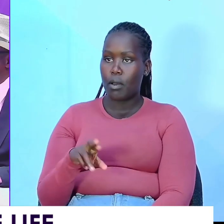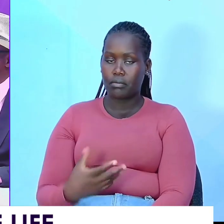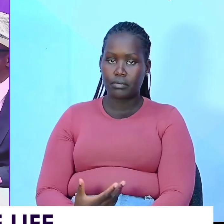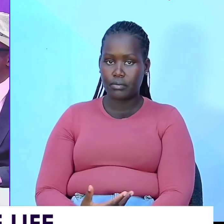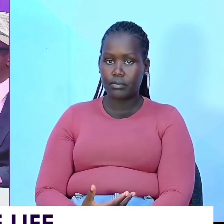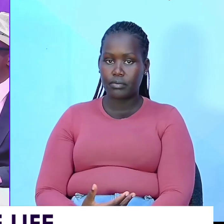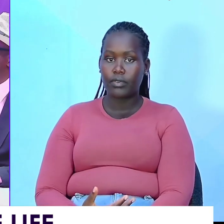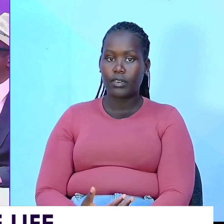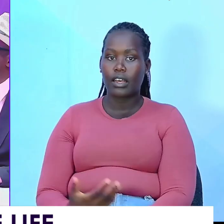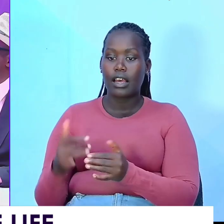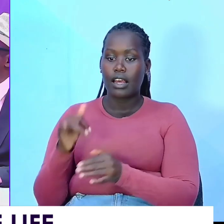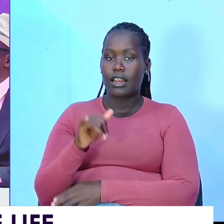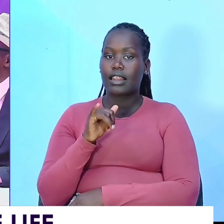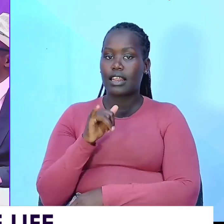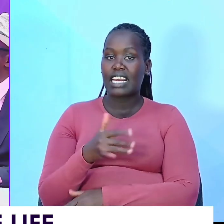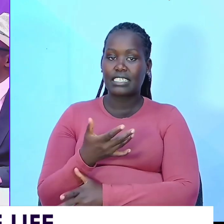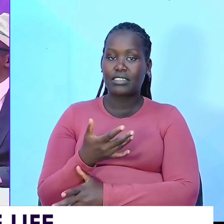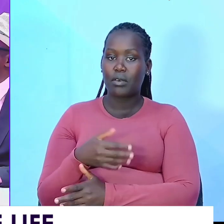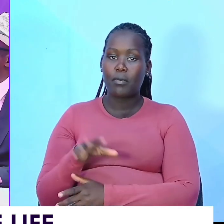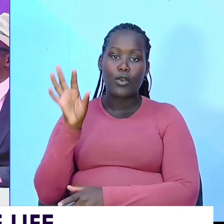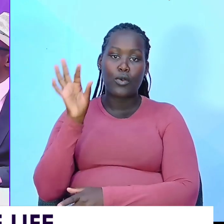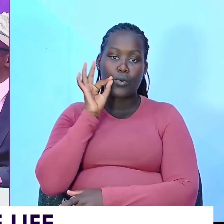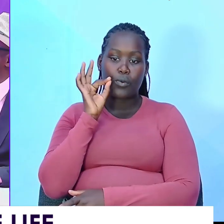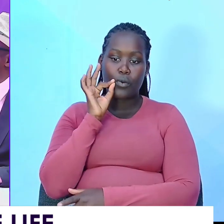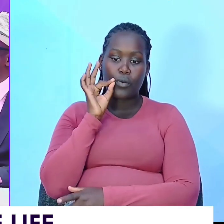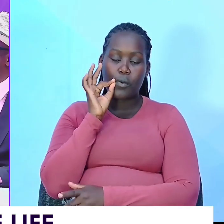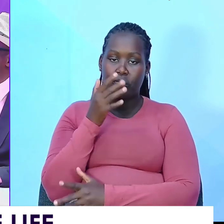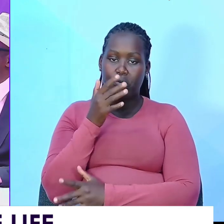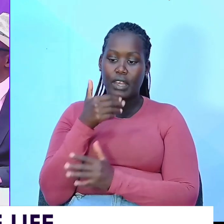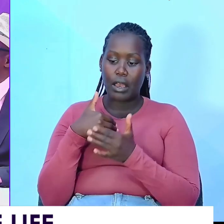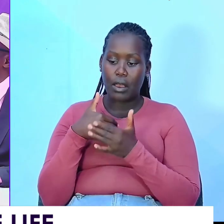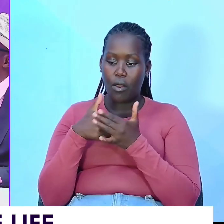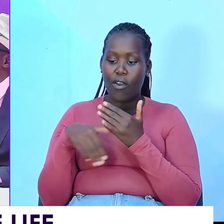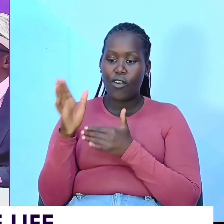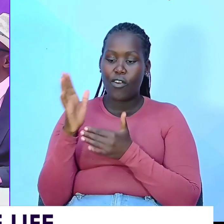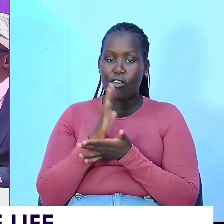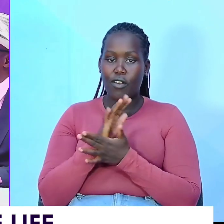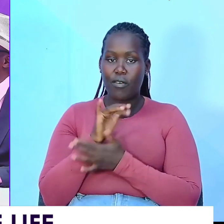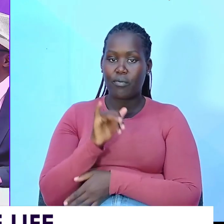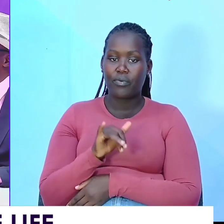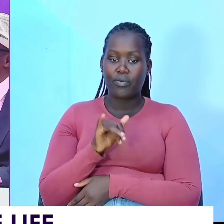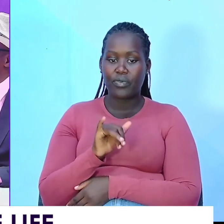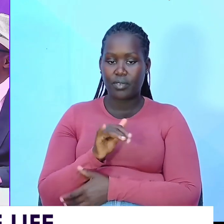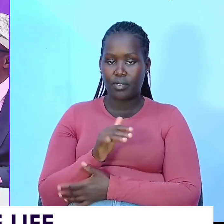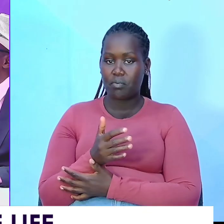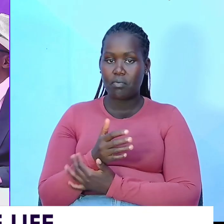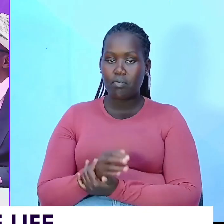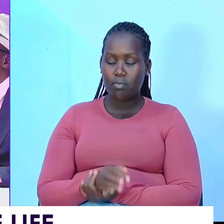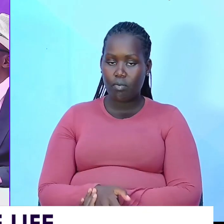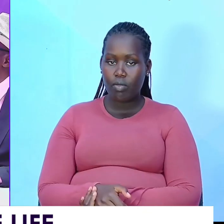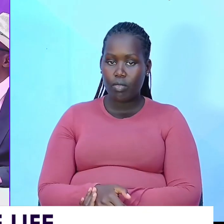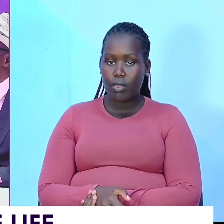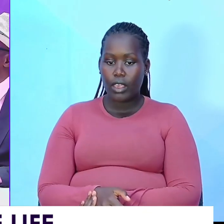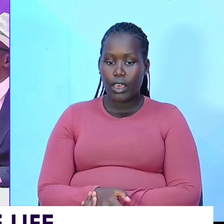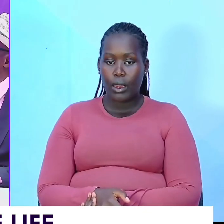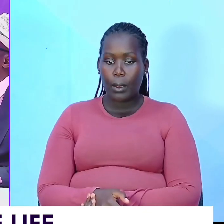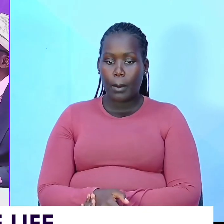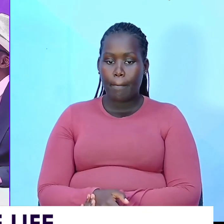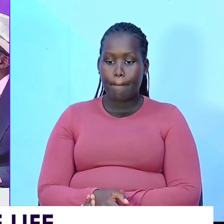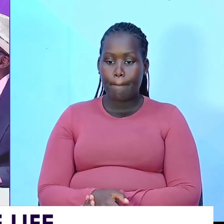That marijuana bit almost confirmed that. Yeah. Wow. All right. On a lighter note. Yeah.